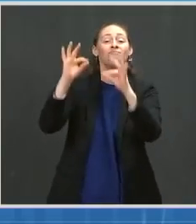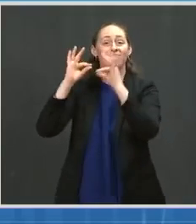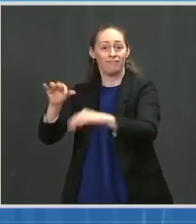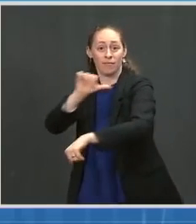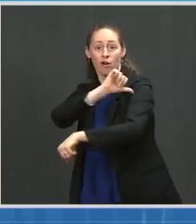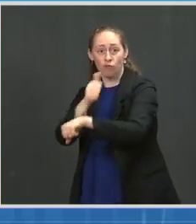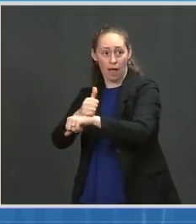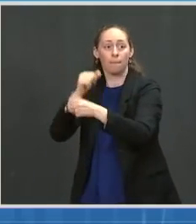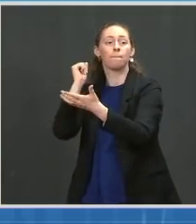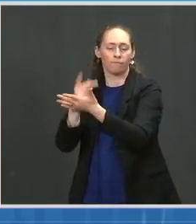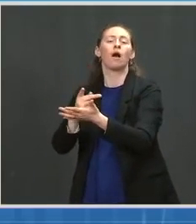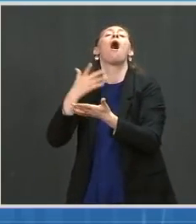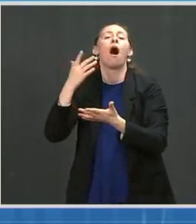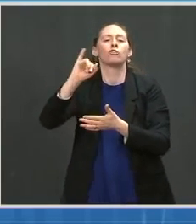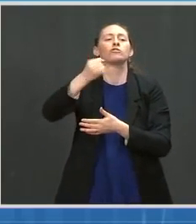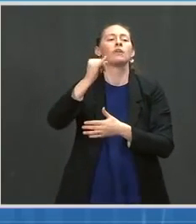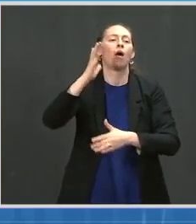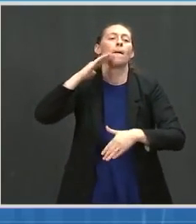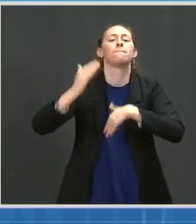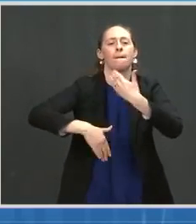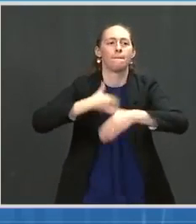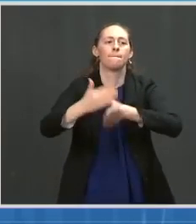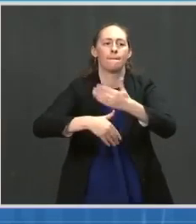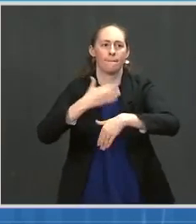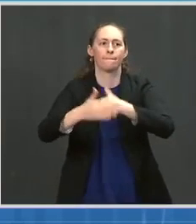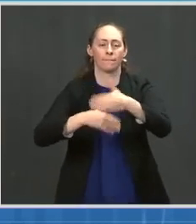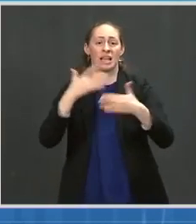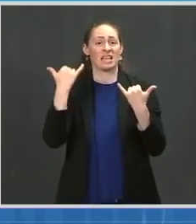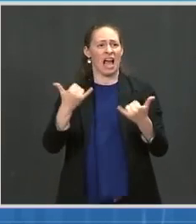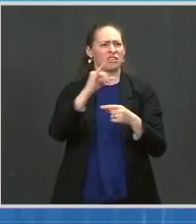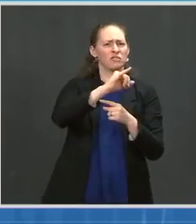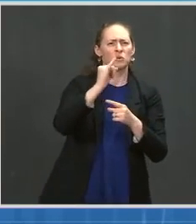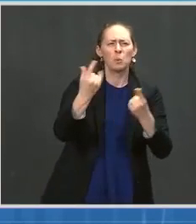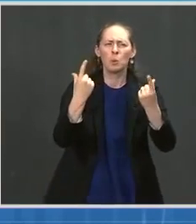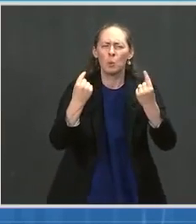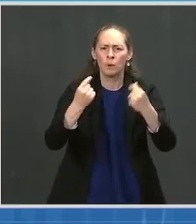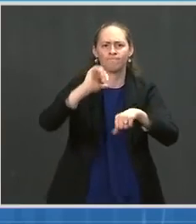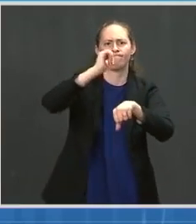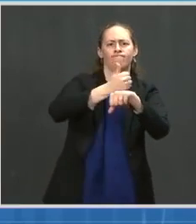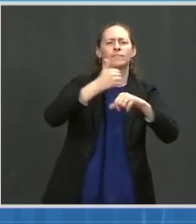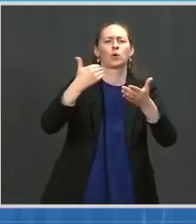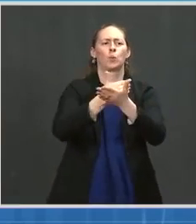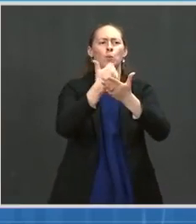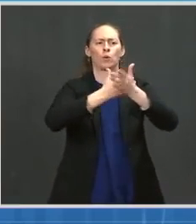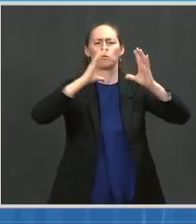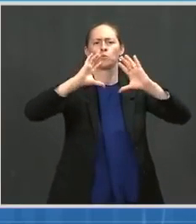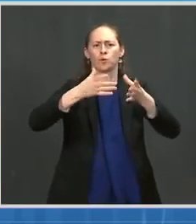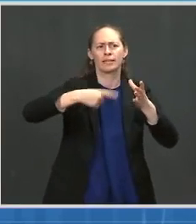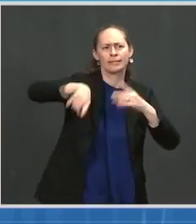is installing a new senior leadership team to oversee all aspects of production and manufacturing at the facility.